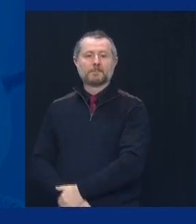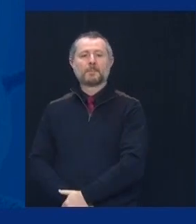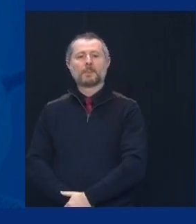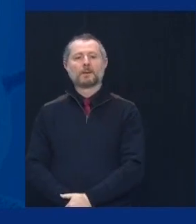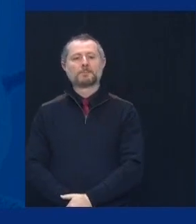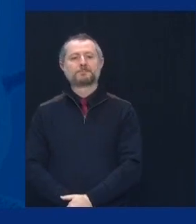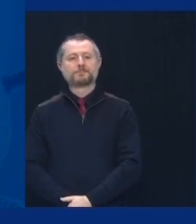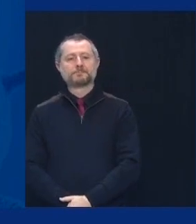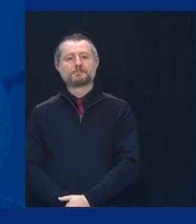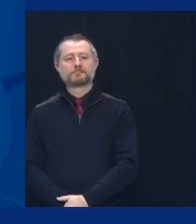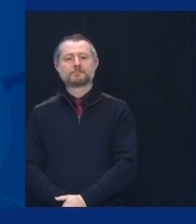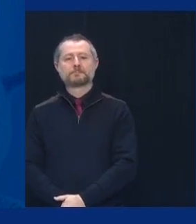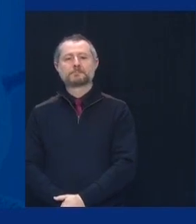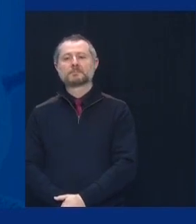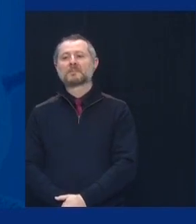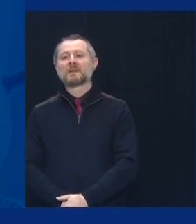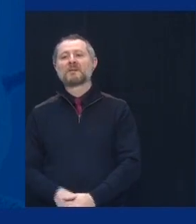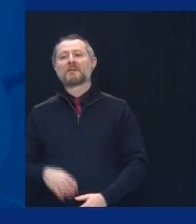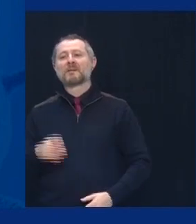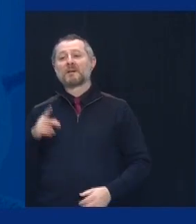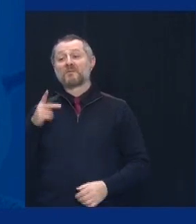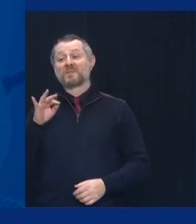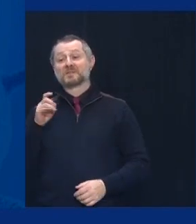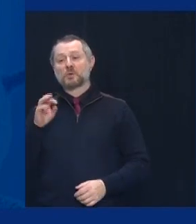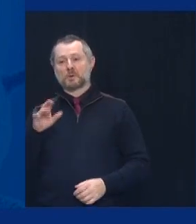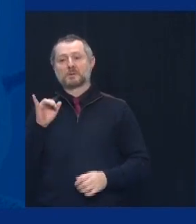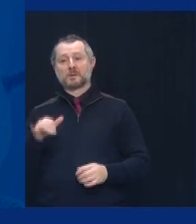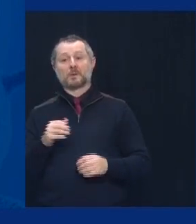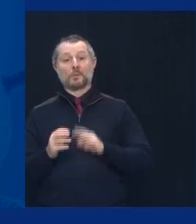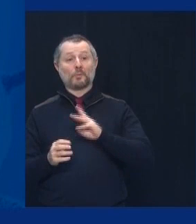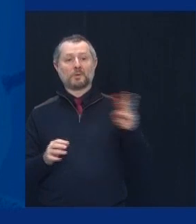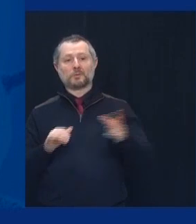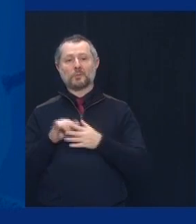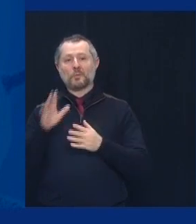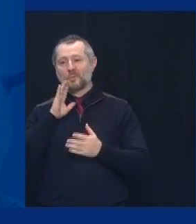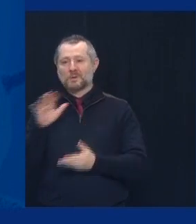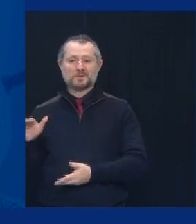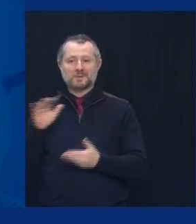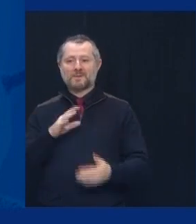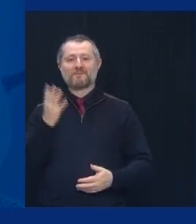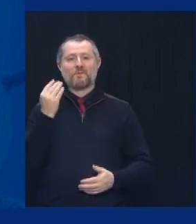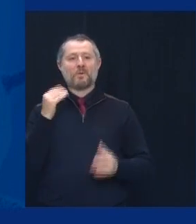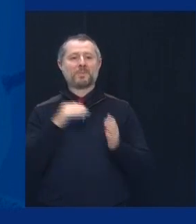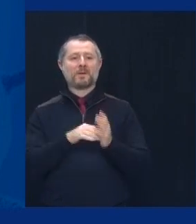on the Pfizer vaccine, 14,500 for Western New York.